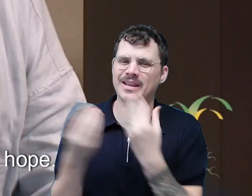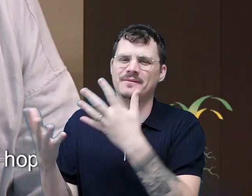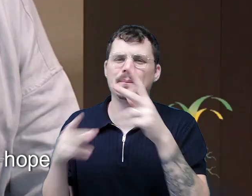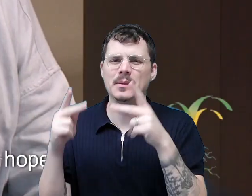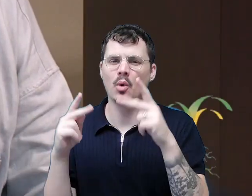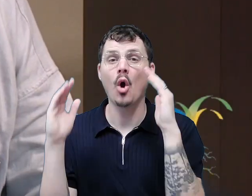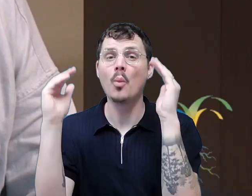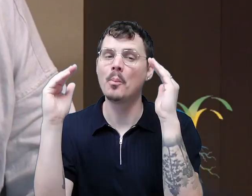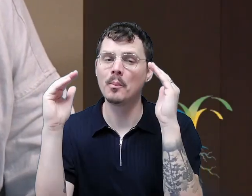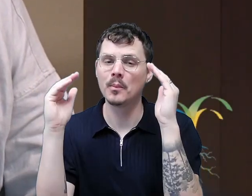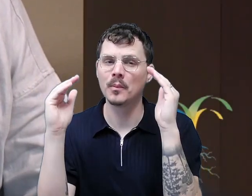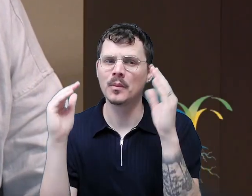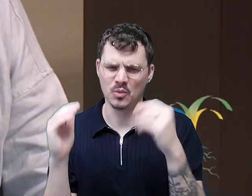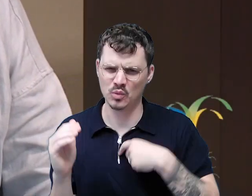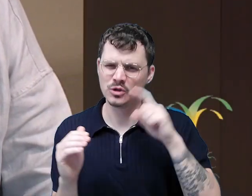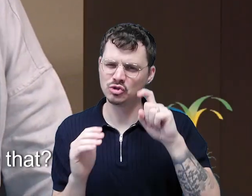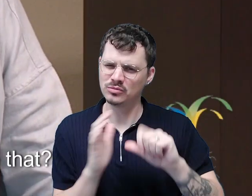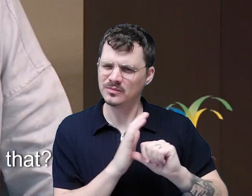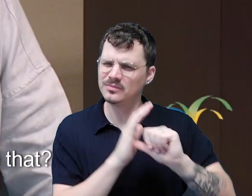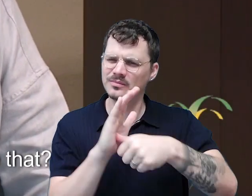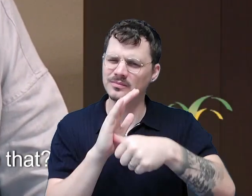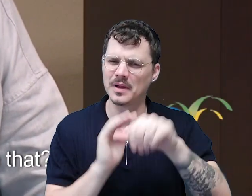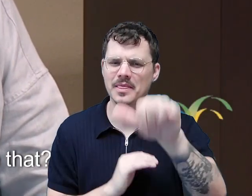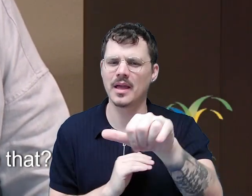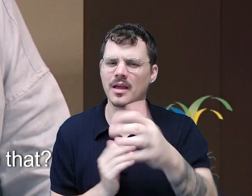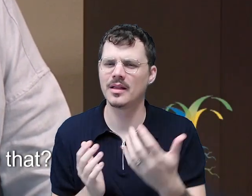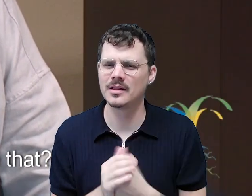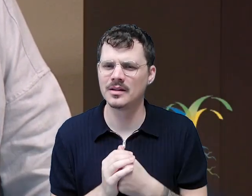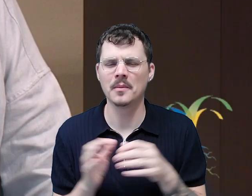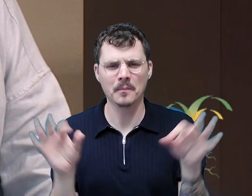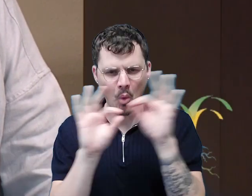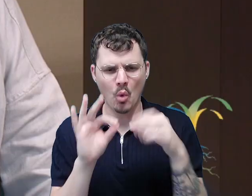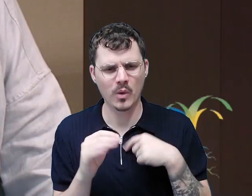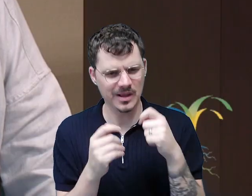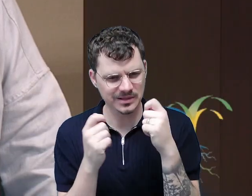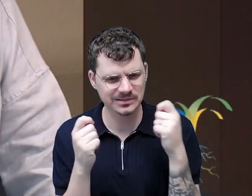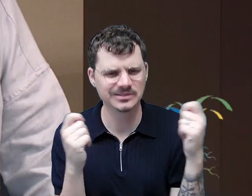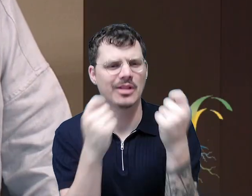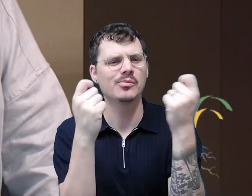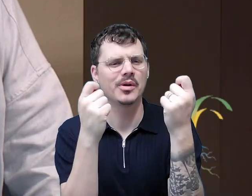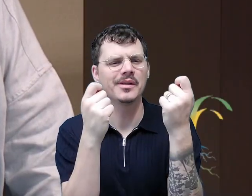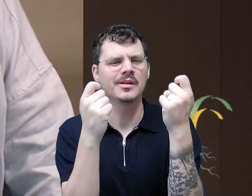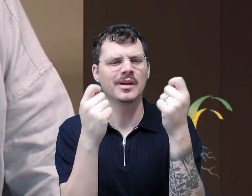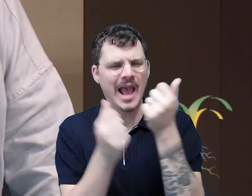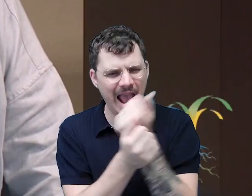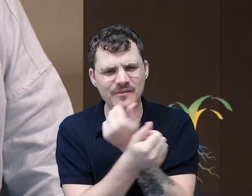give people hope. And why shouldn't we emphasize that? As long as we